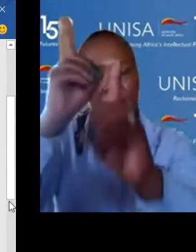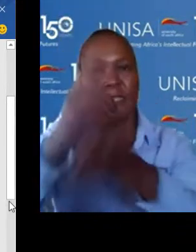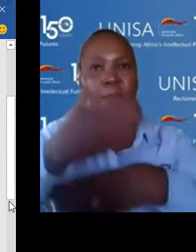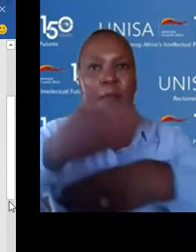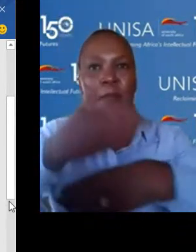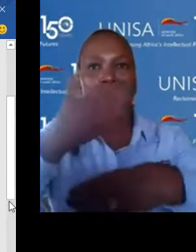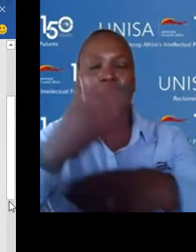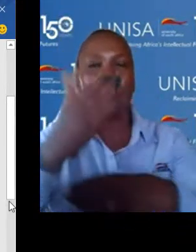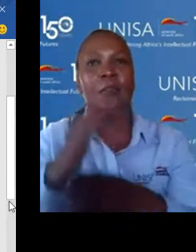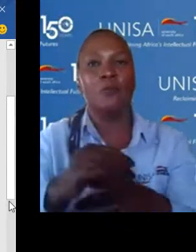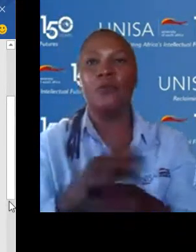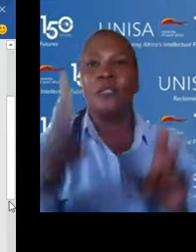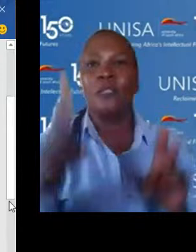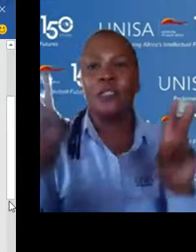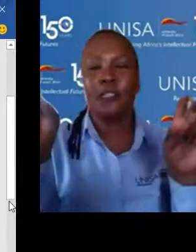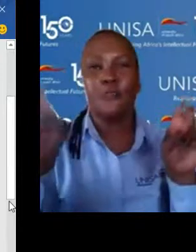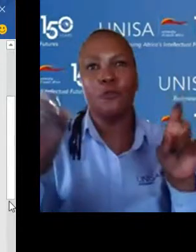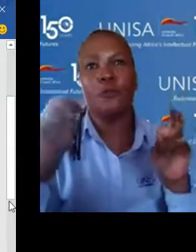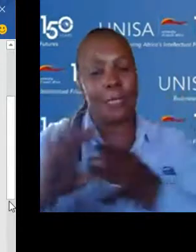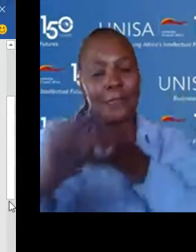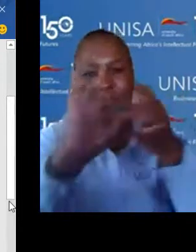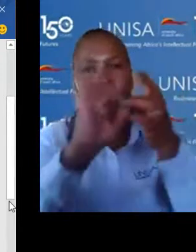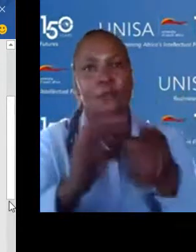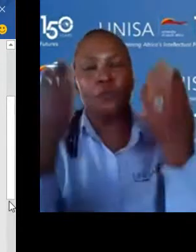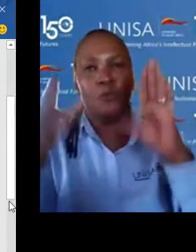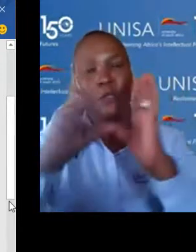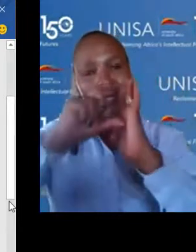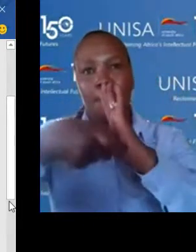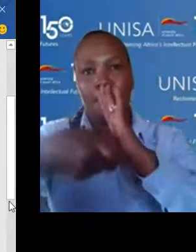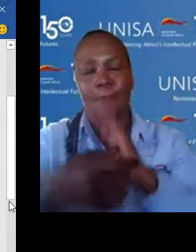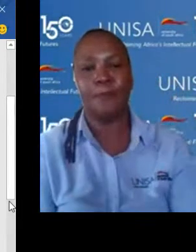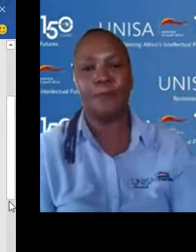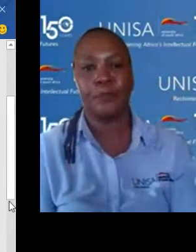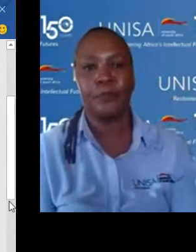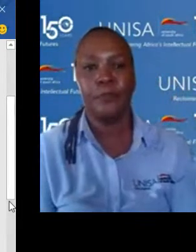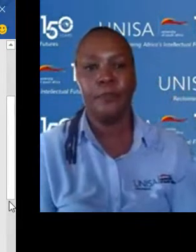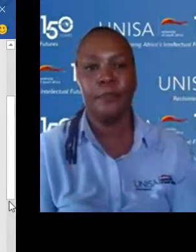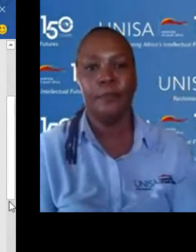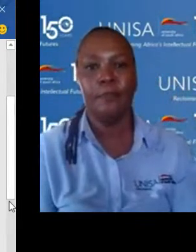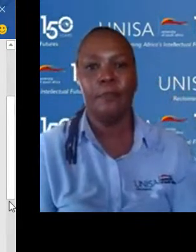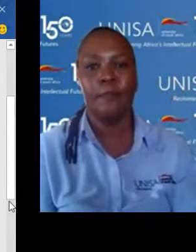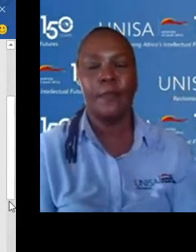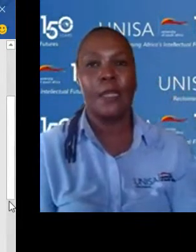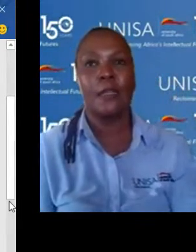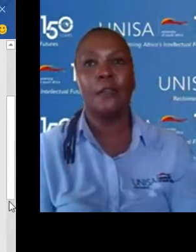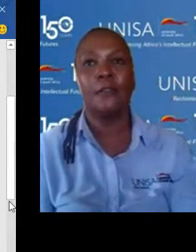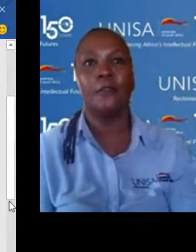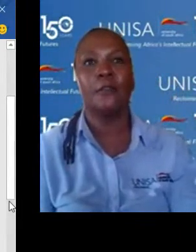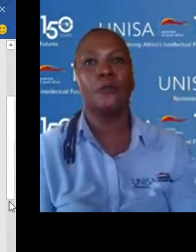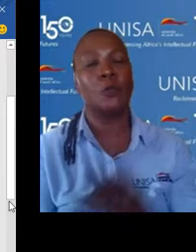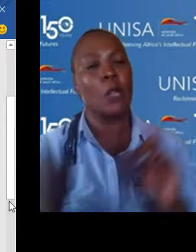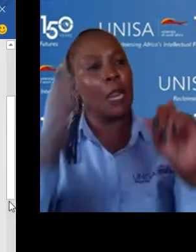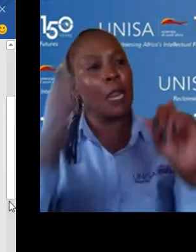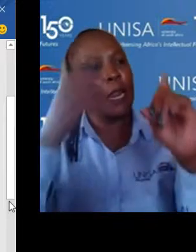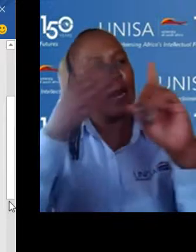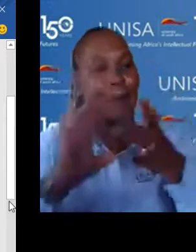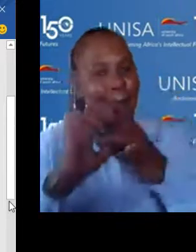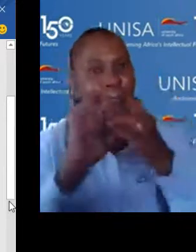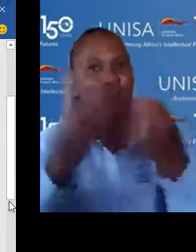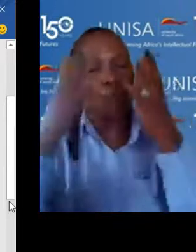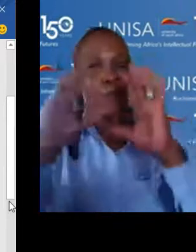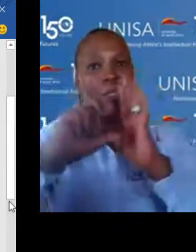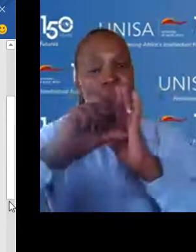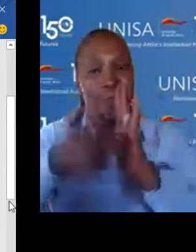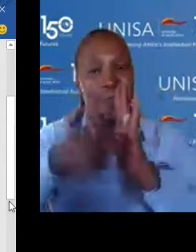matters relating to students with disabilities, to directly link students with disabilities